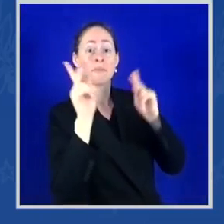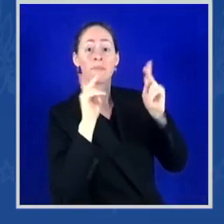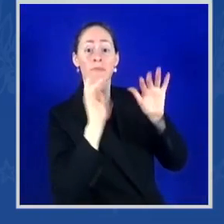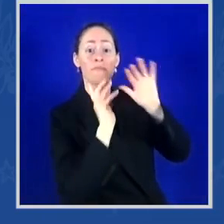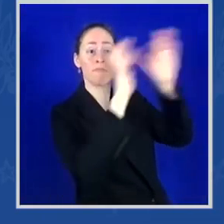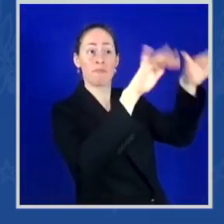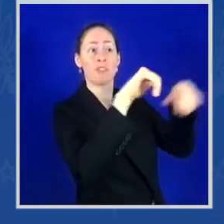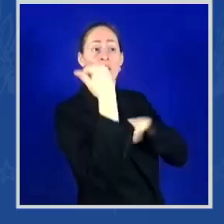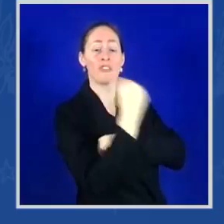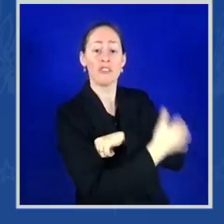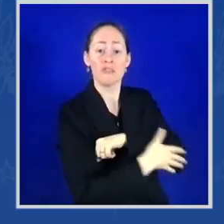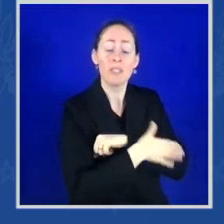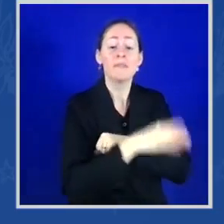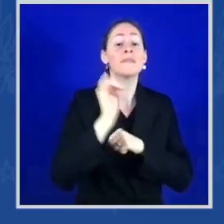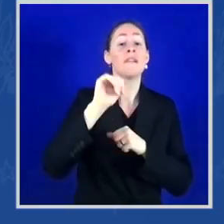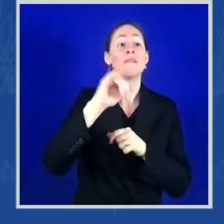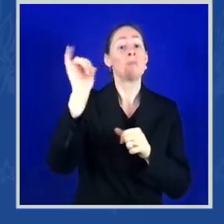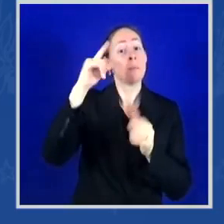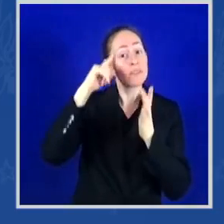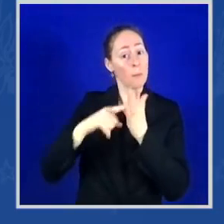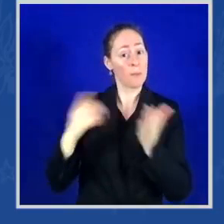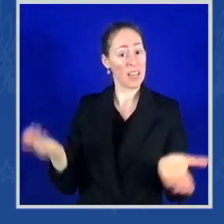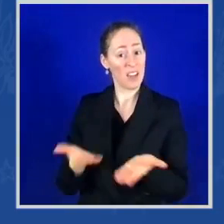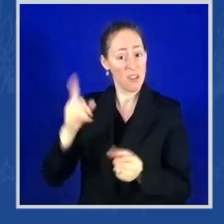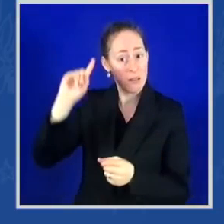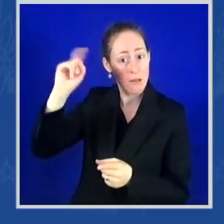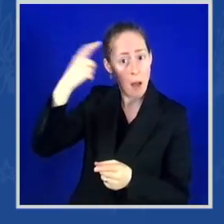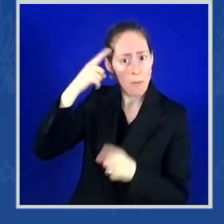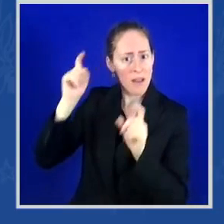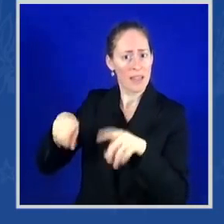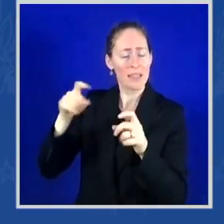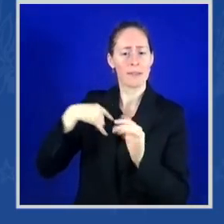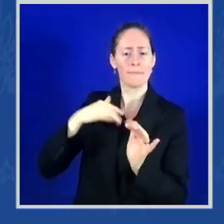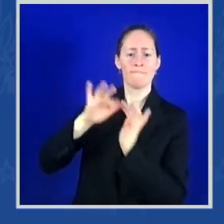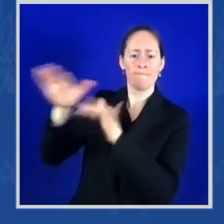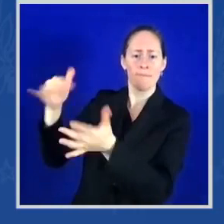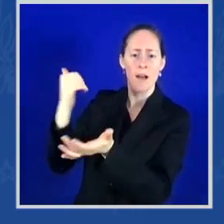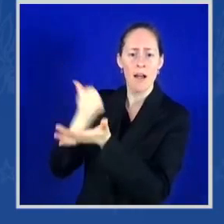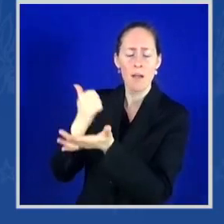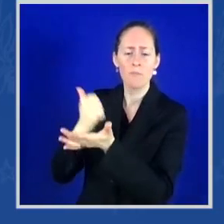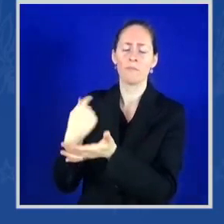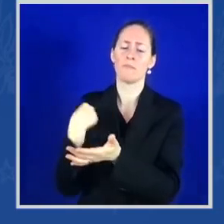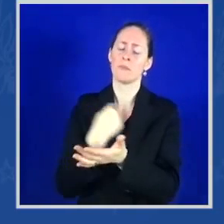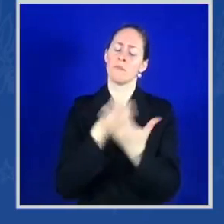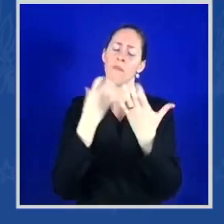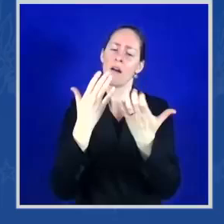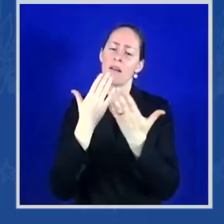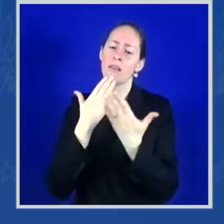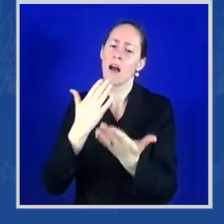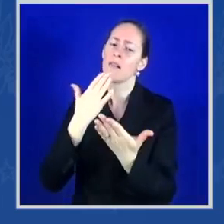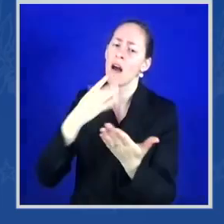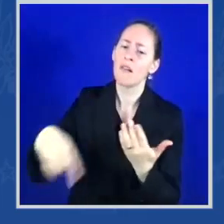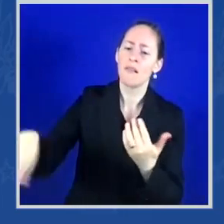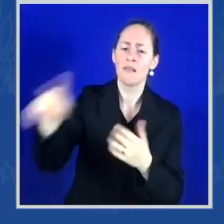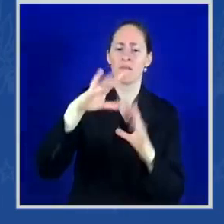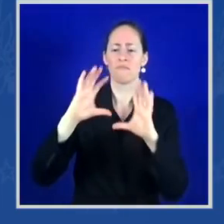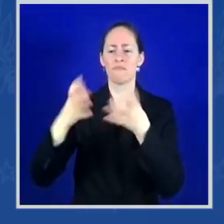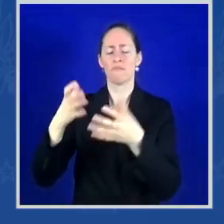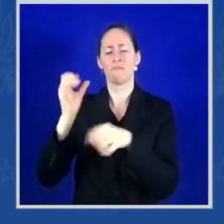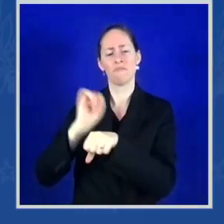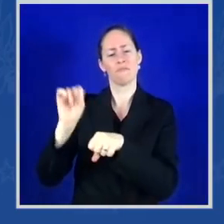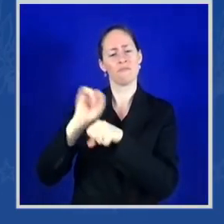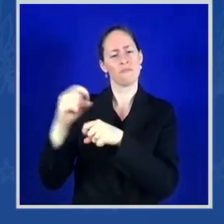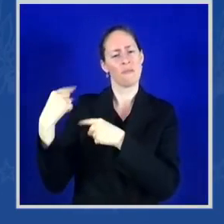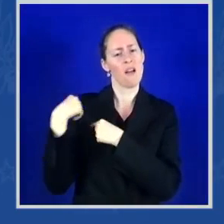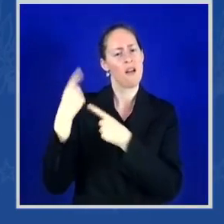again publicly thank General Berry and his team for their incredible work over the past year.